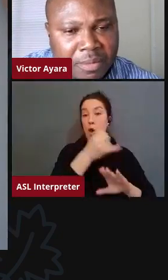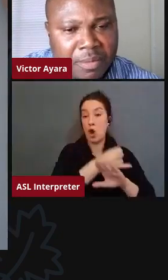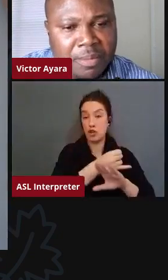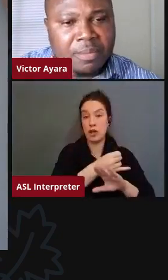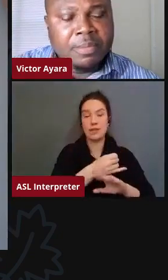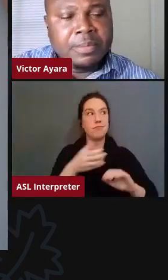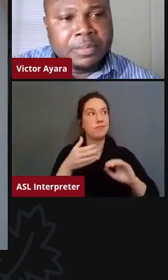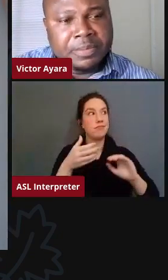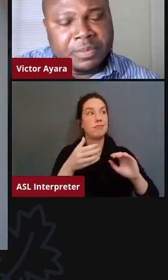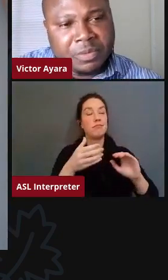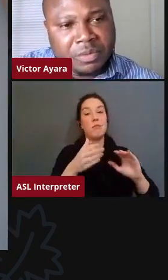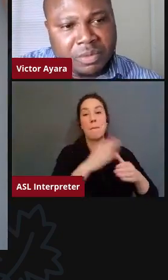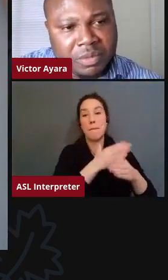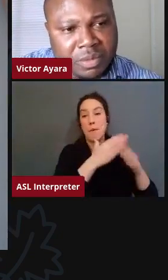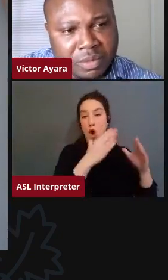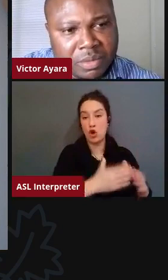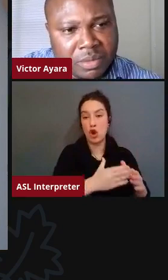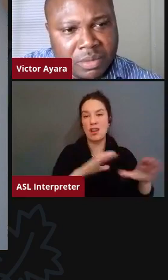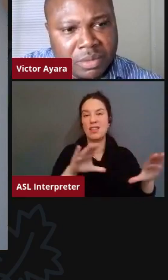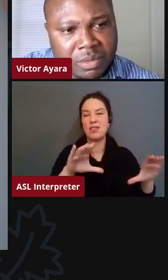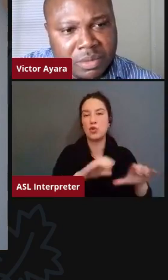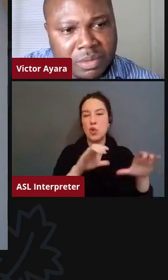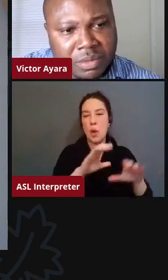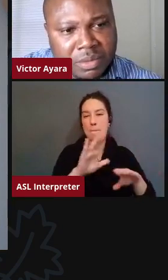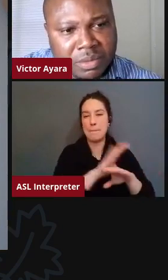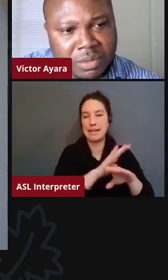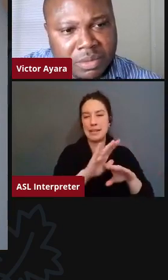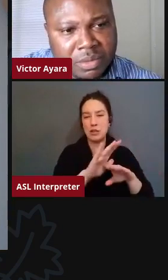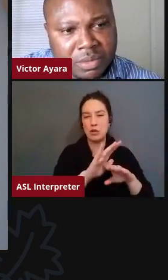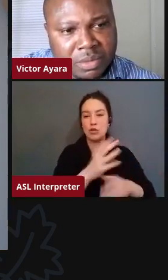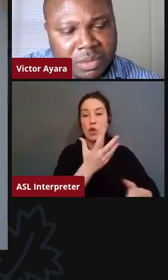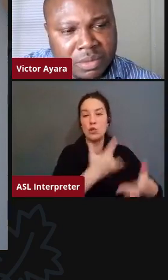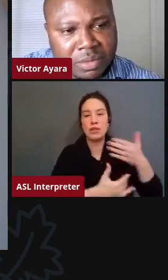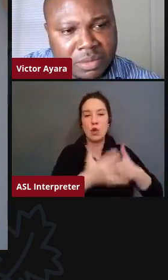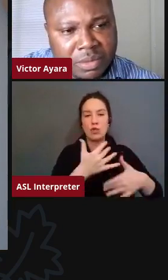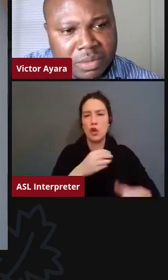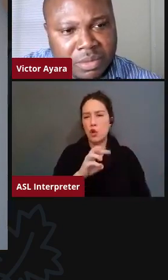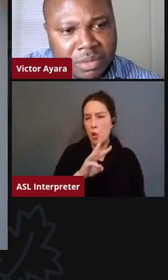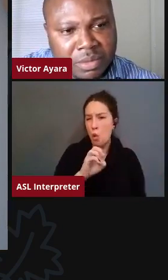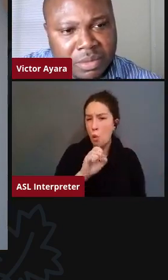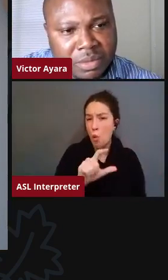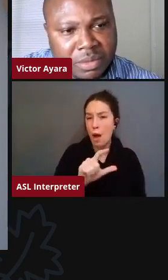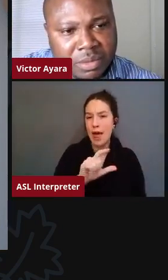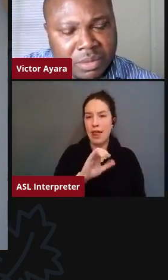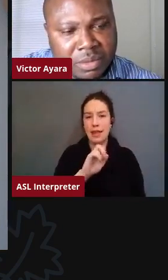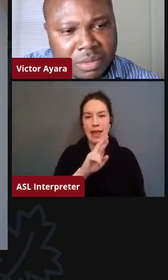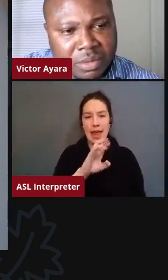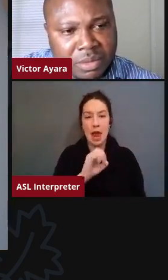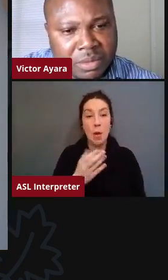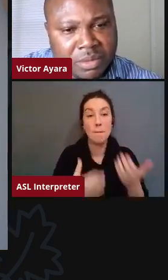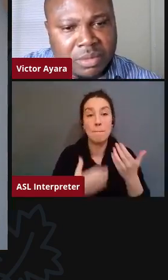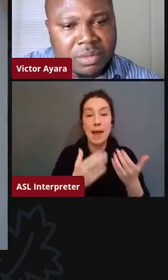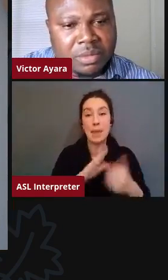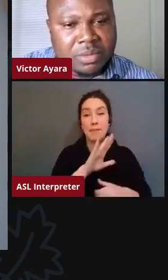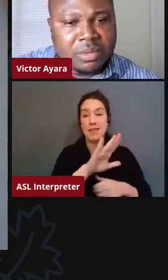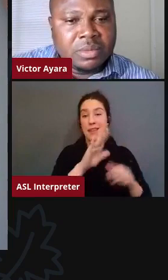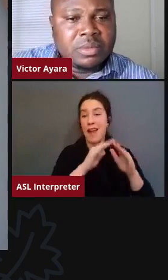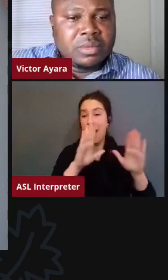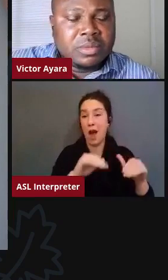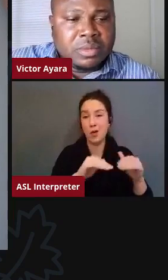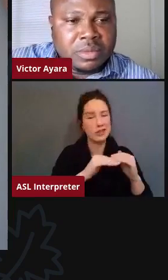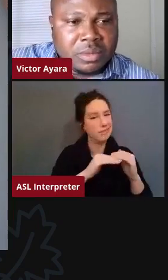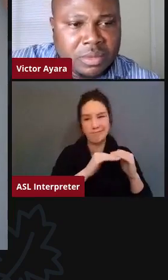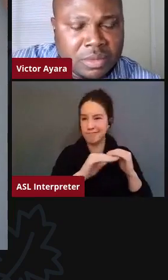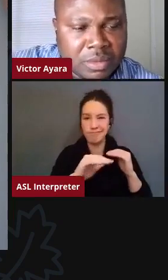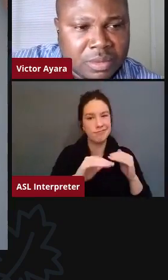business around social care referrals. So people that have uneven access, or their housing unstable, they have